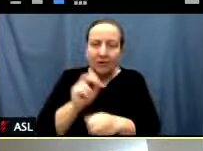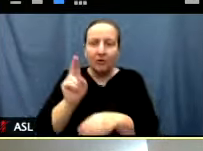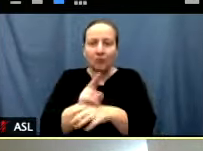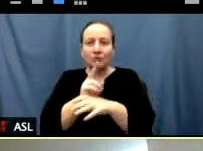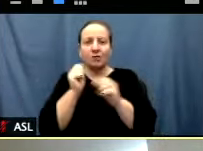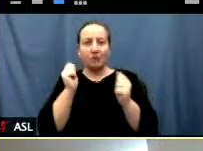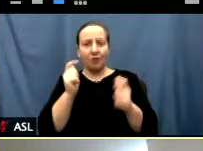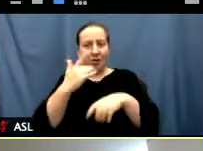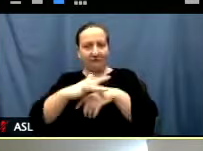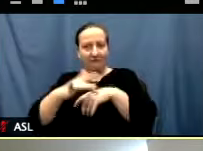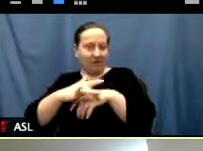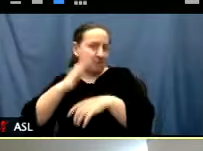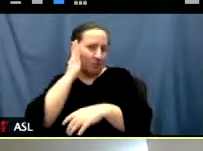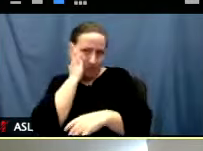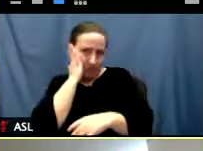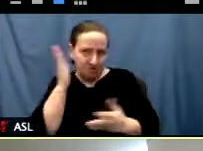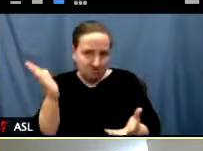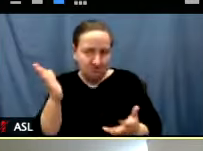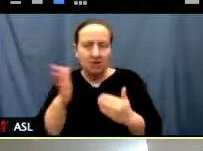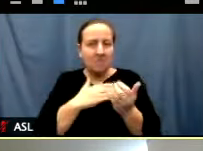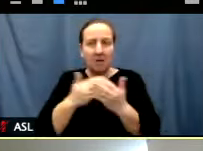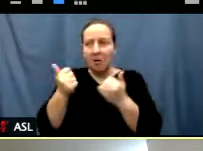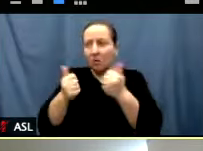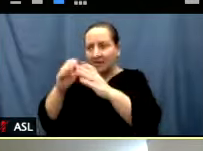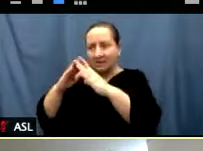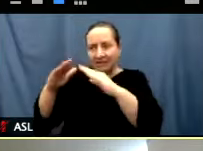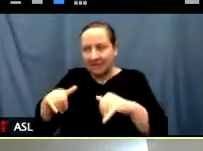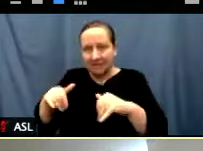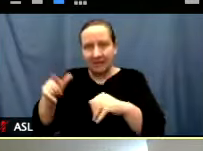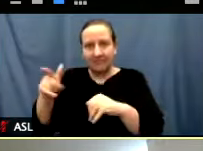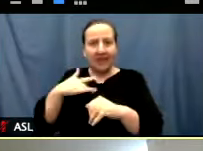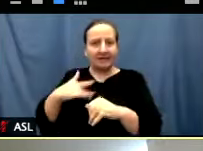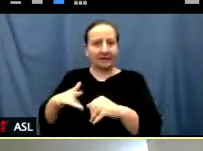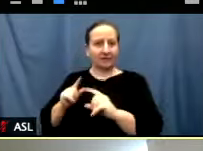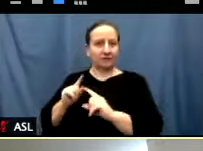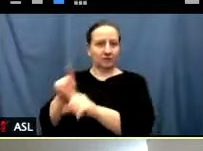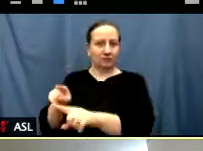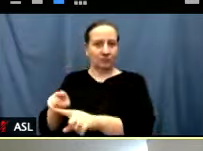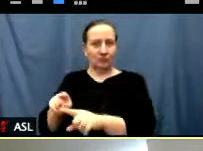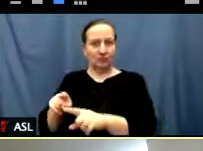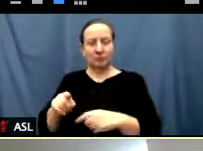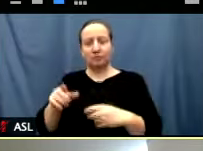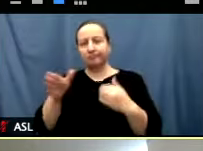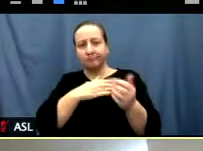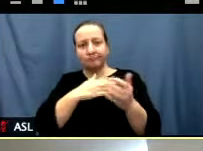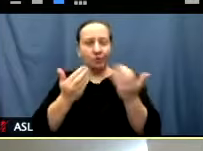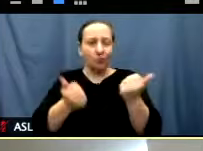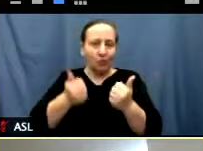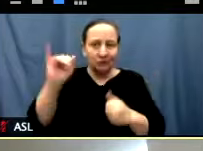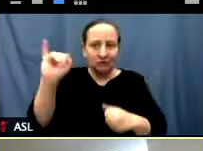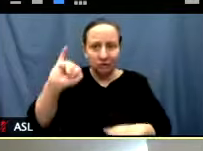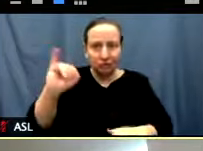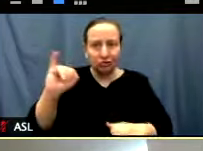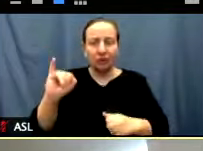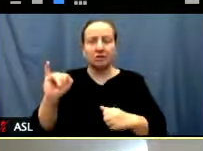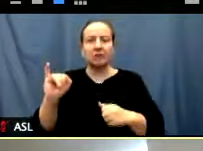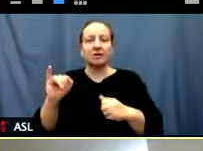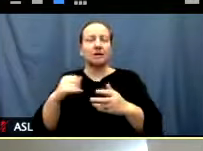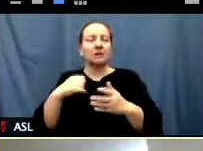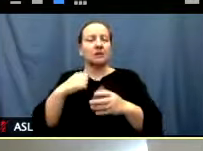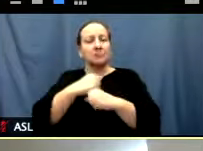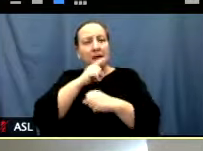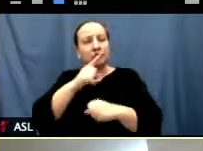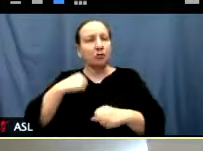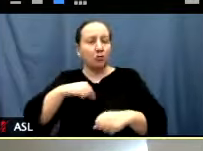bed, regardless of what system a patient would normally be seen at, regardless of insurance payer, to ensure that we are